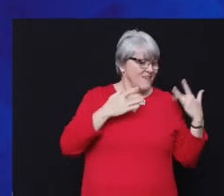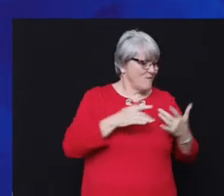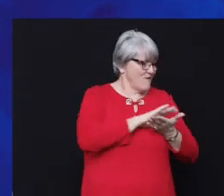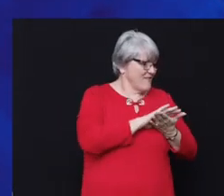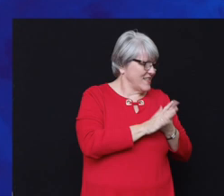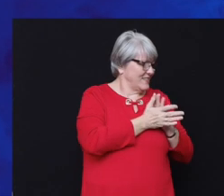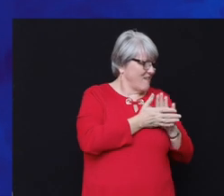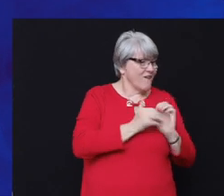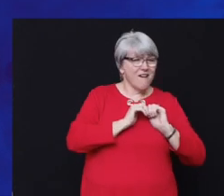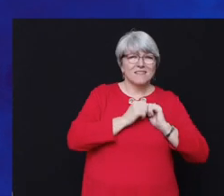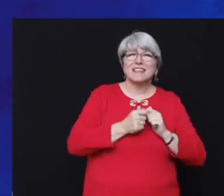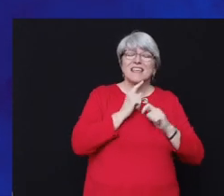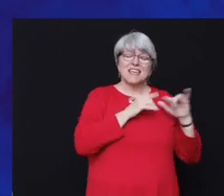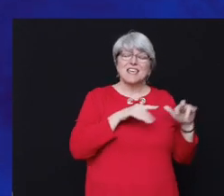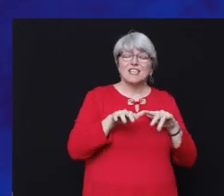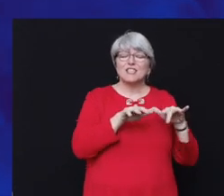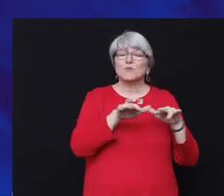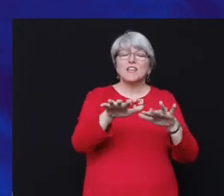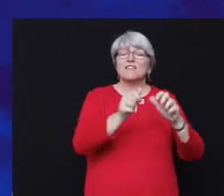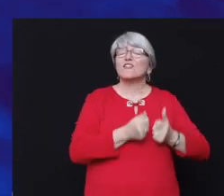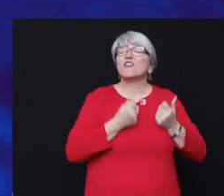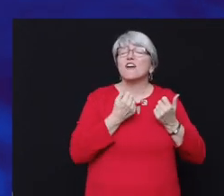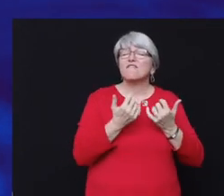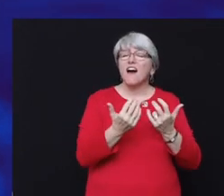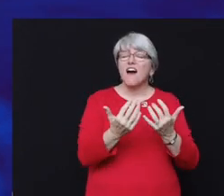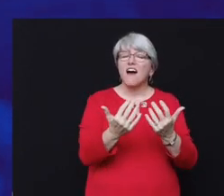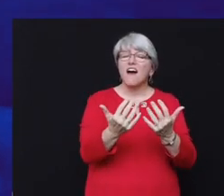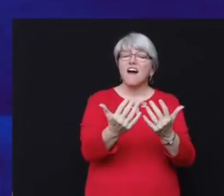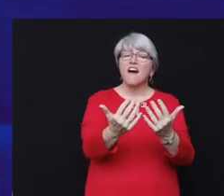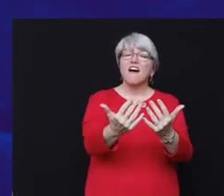He will cleanse our hearts in his river of